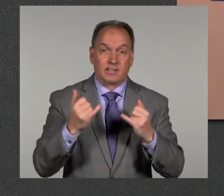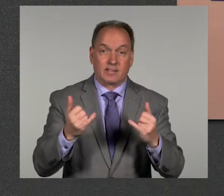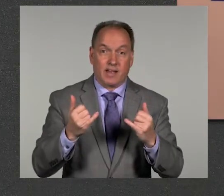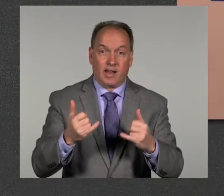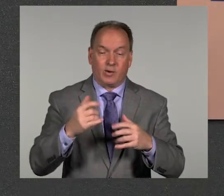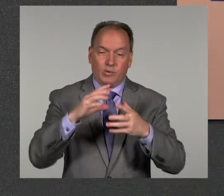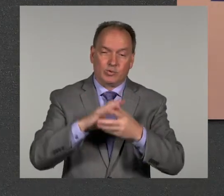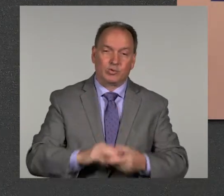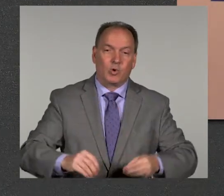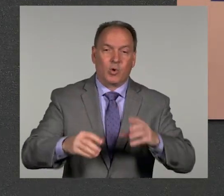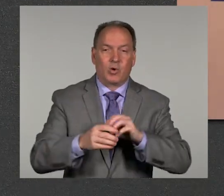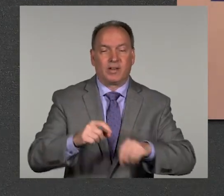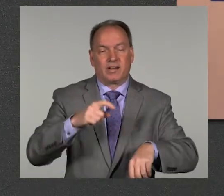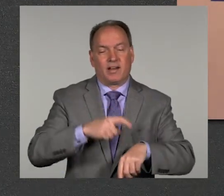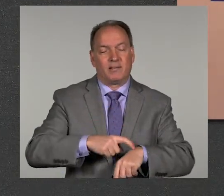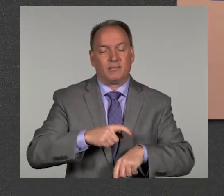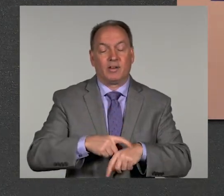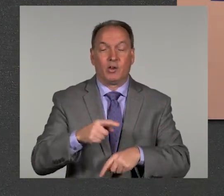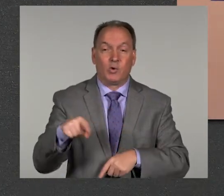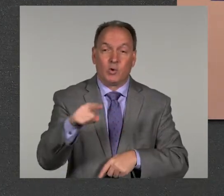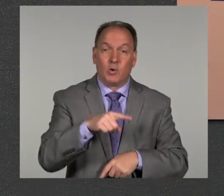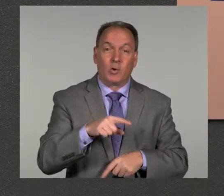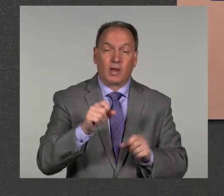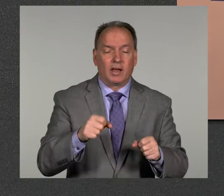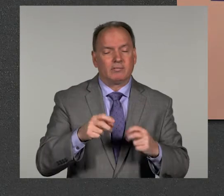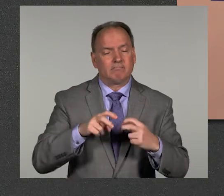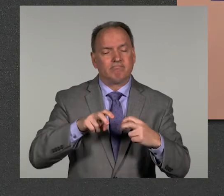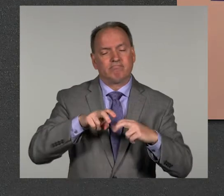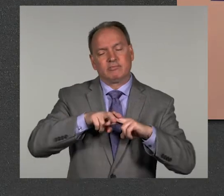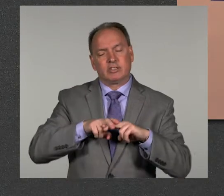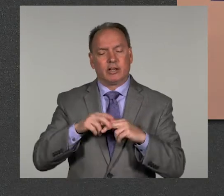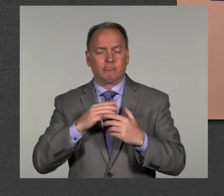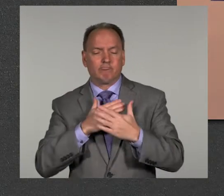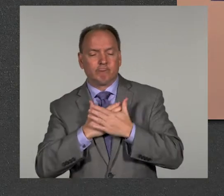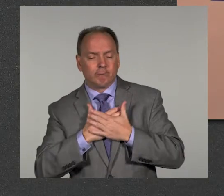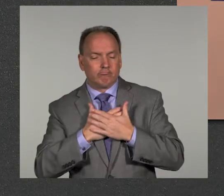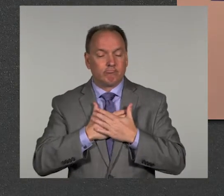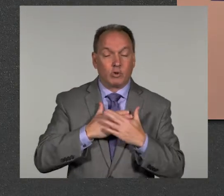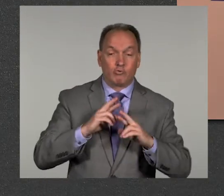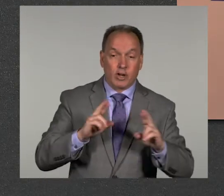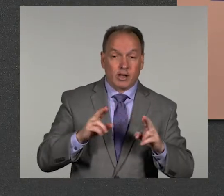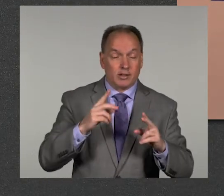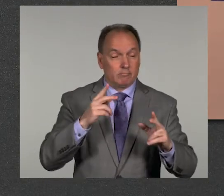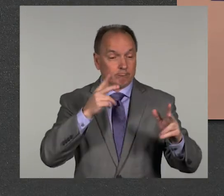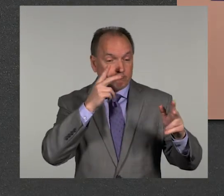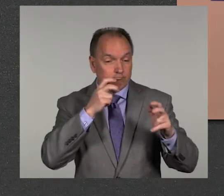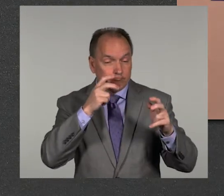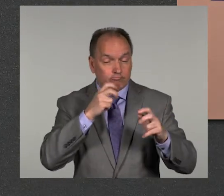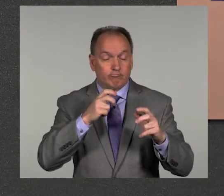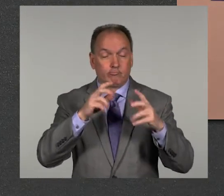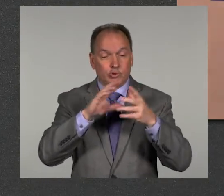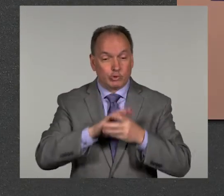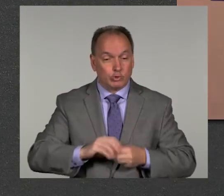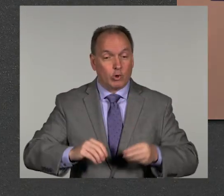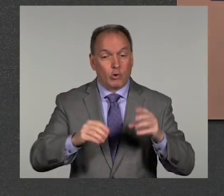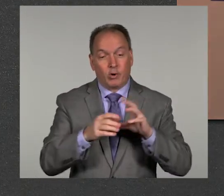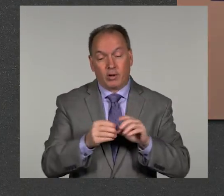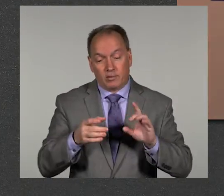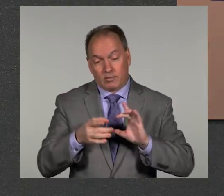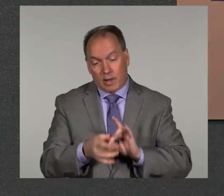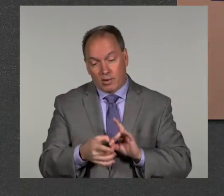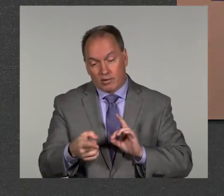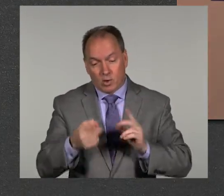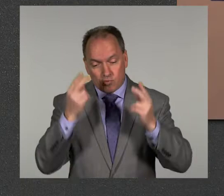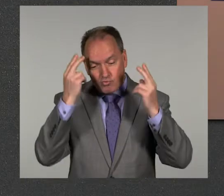So now it is story time. So you can sit down and get a little cozy, but we are gonna read about a rabbit